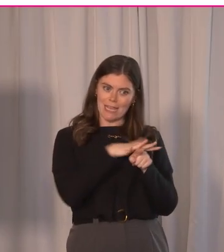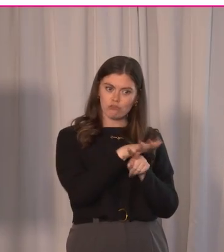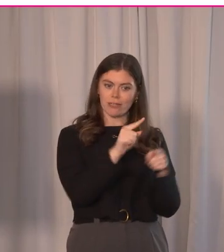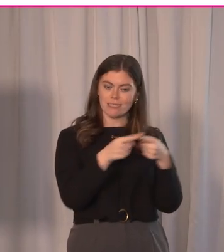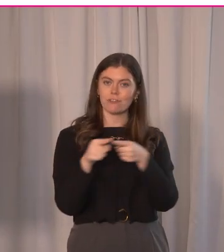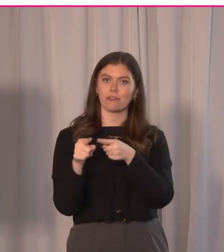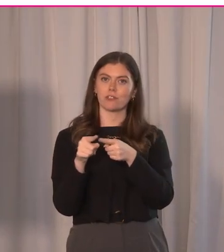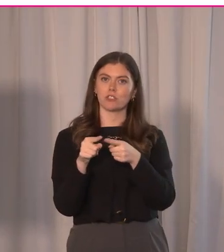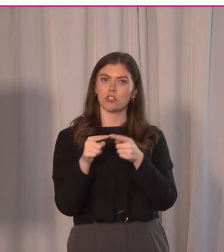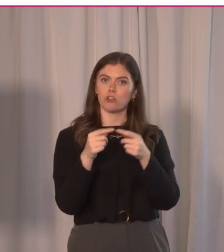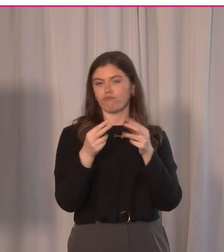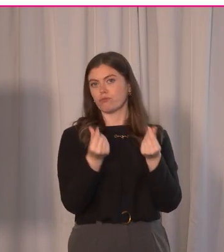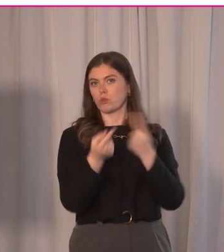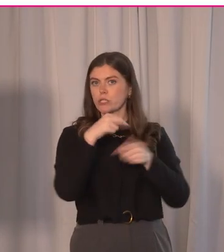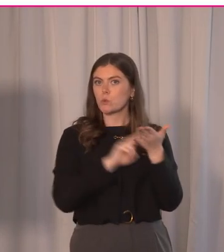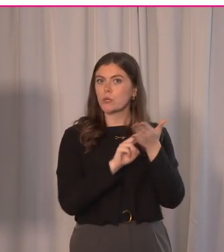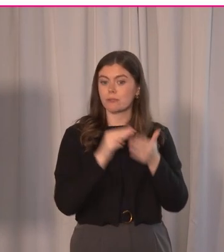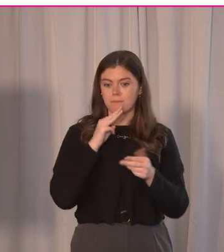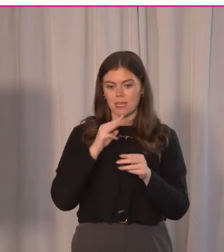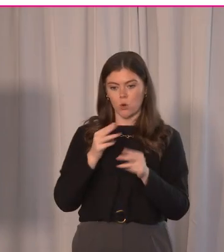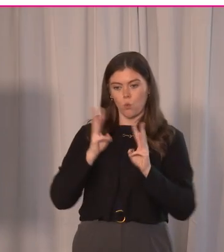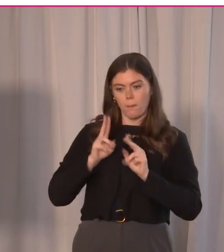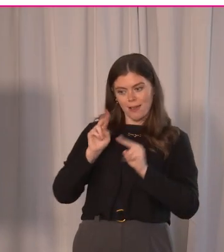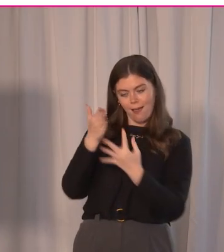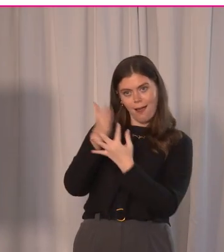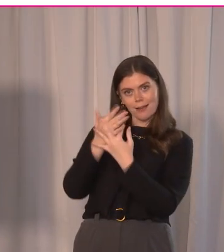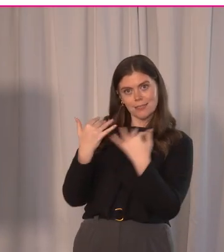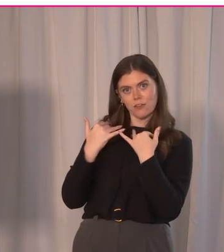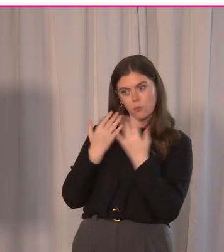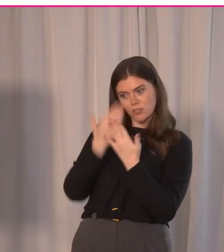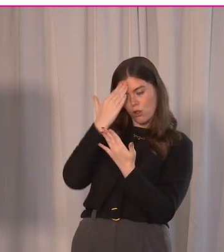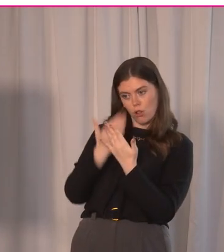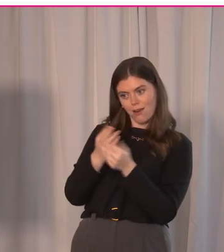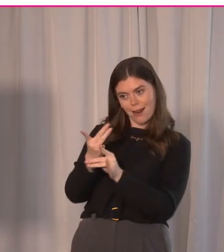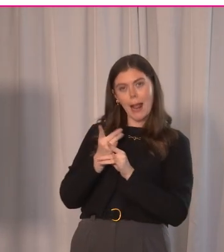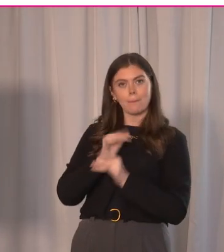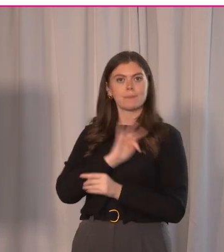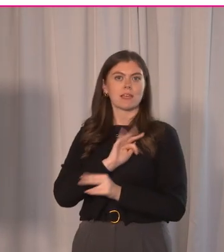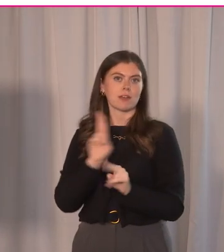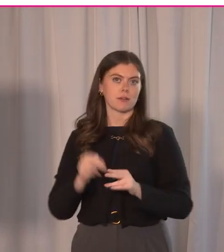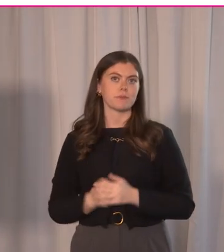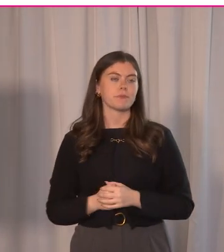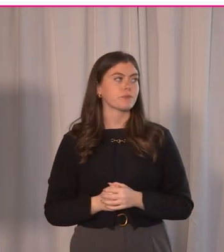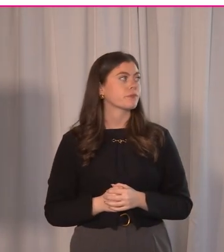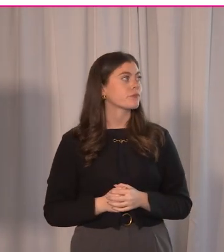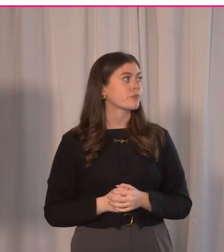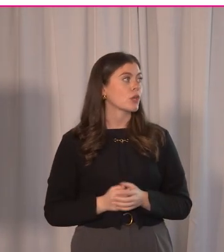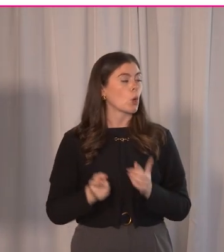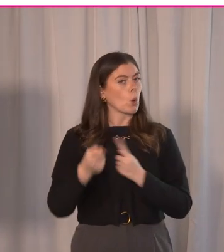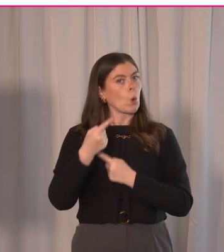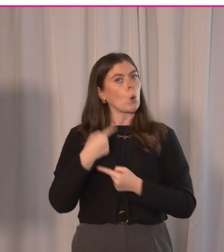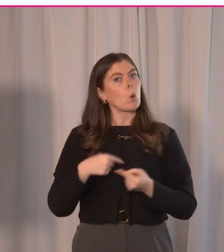developed so women can learn information that will help themselves. And we have a bit of work to do